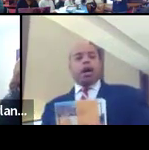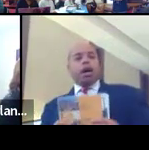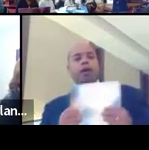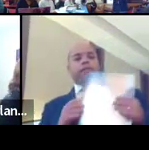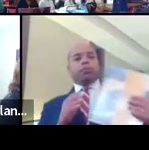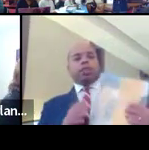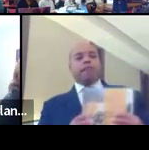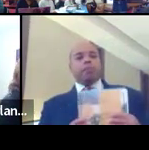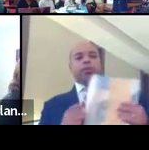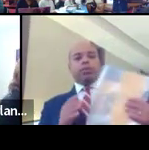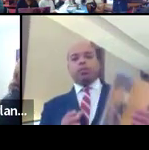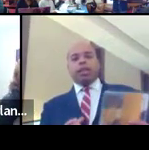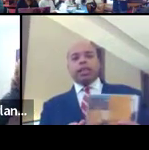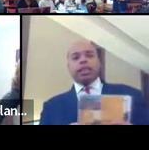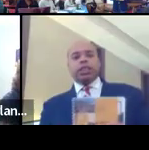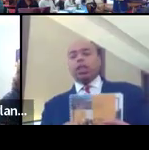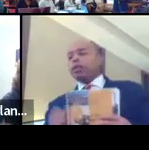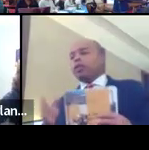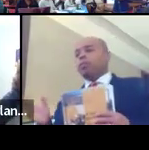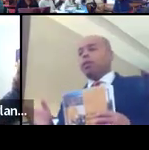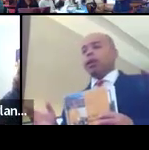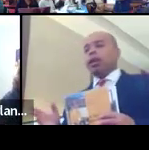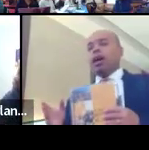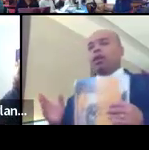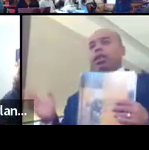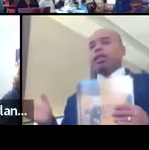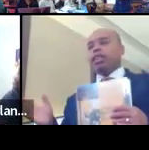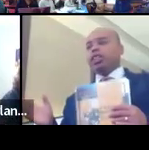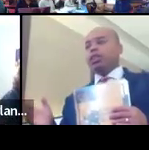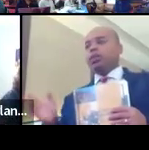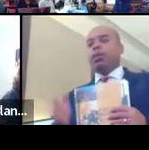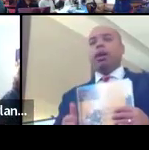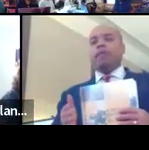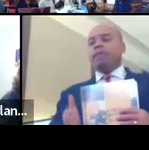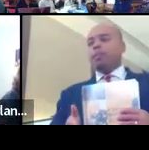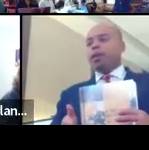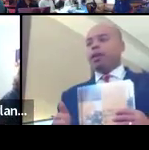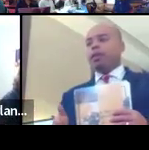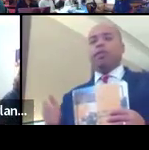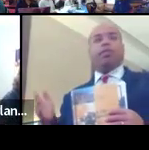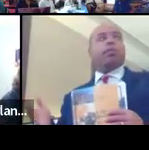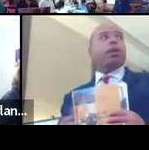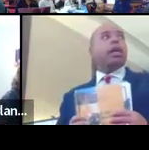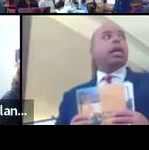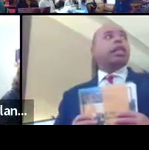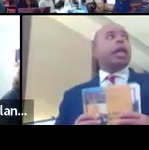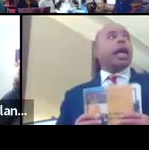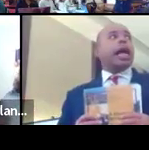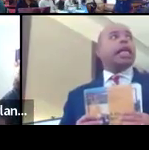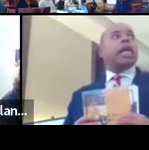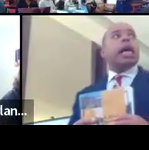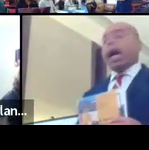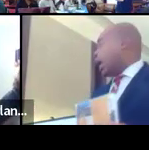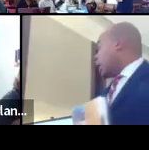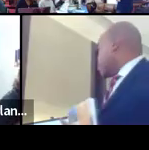neighborhoods, from staff members, residents, third-party organizations who are a footprint here or just want to lend